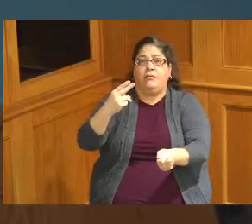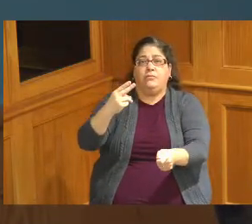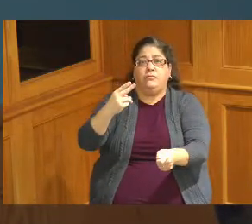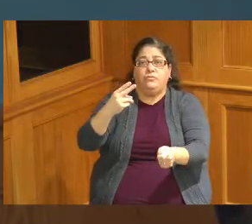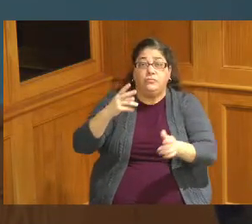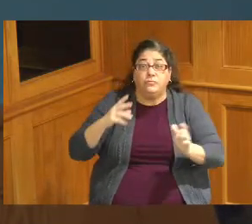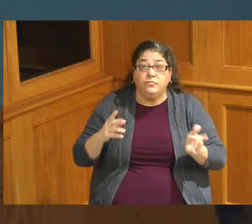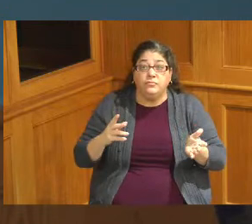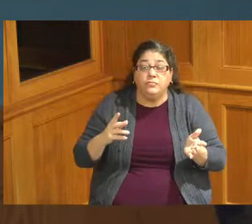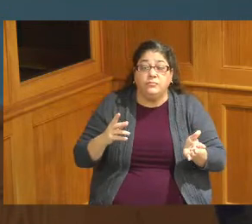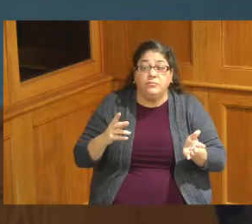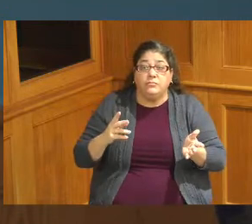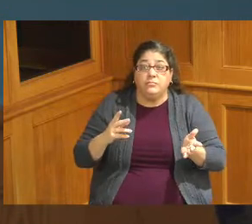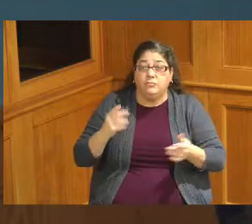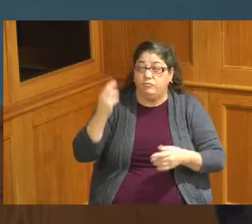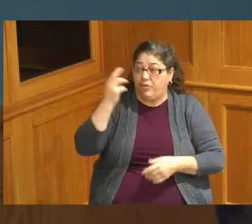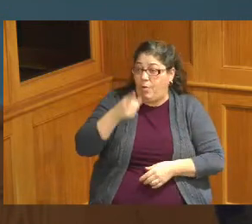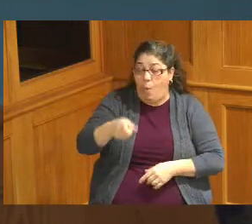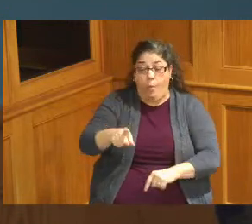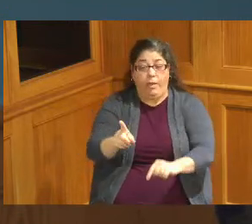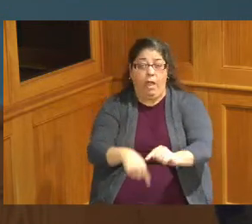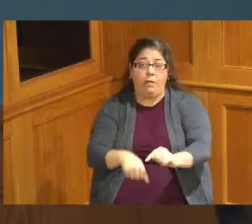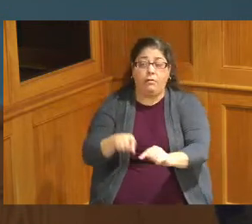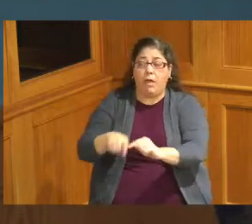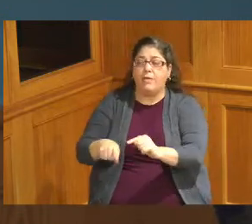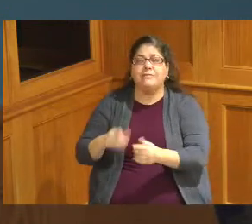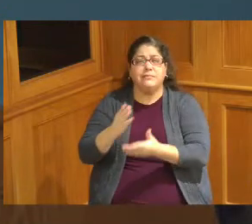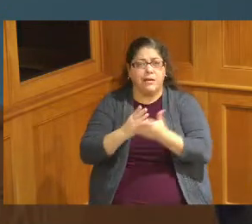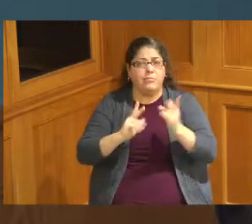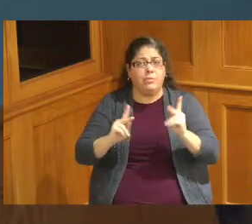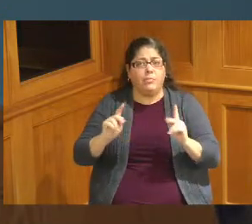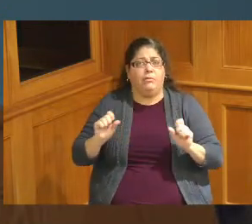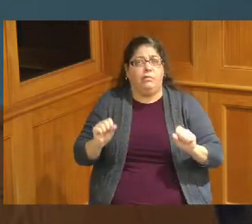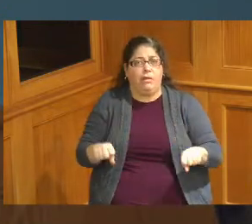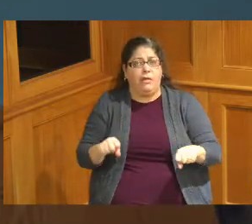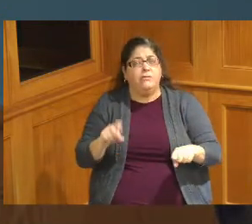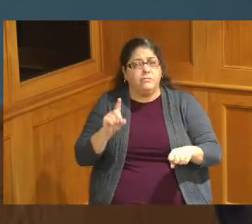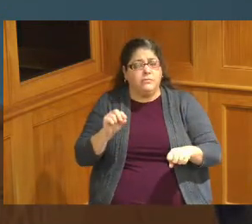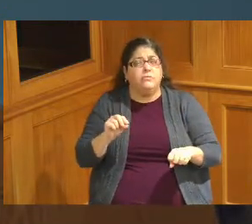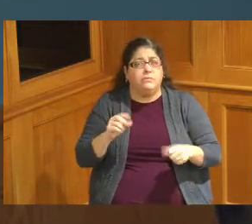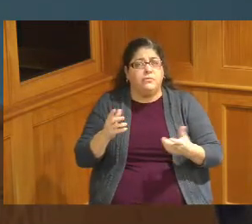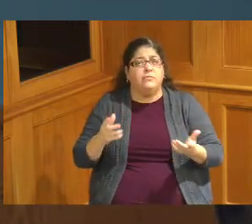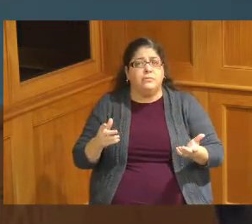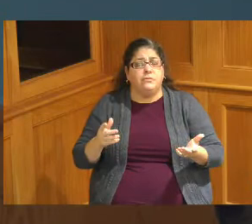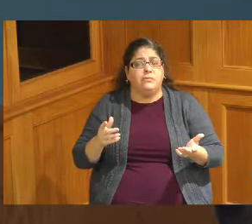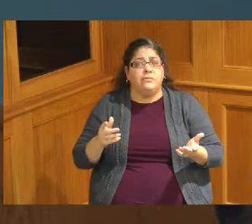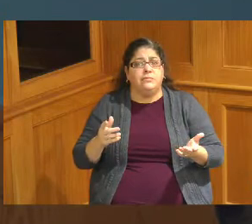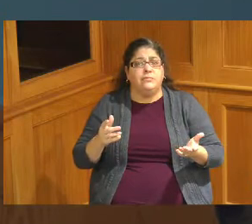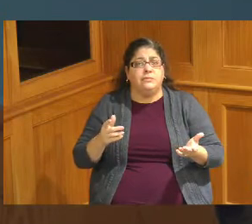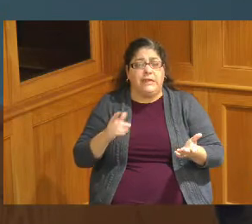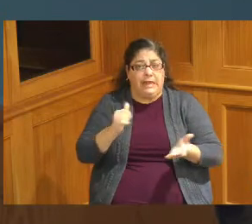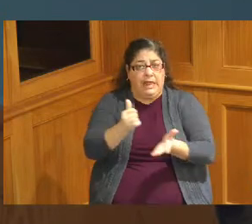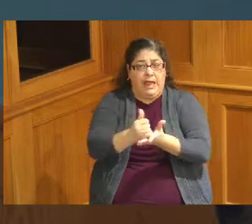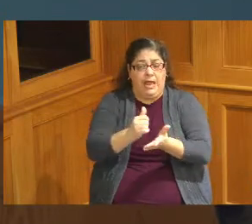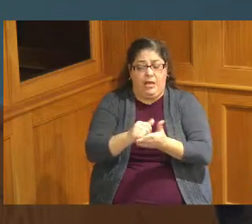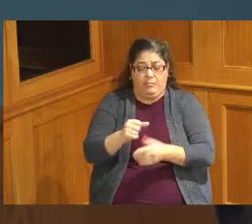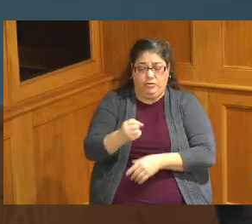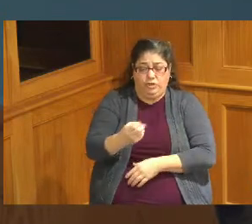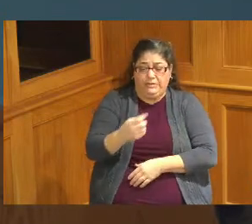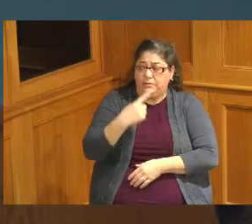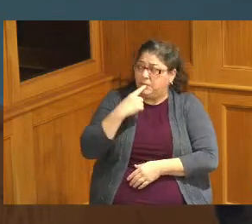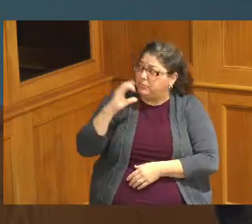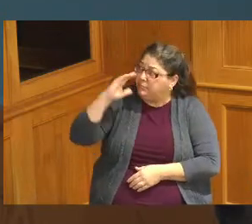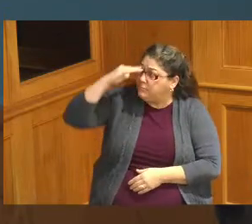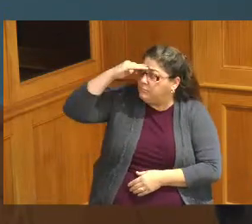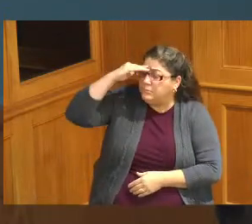that, these folks can't do it. There are people out there that can, that need help, and she was saying that there was no help, and